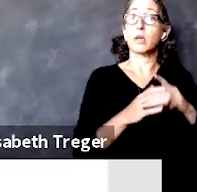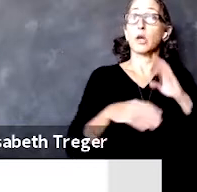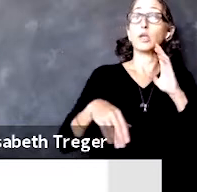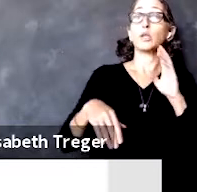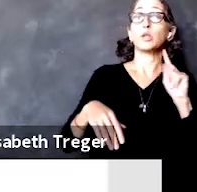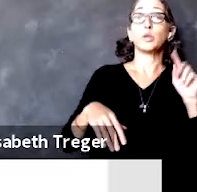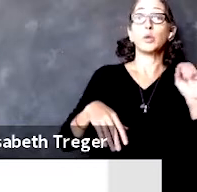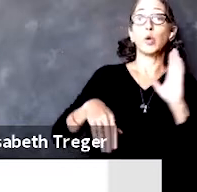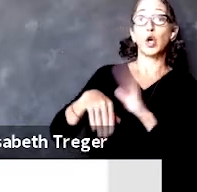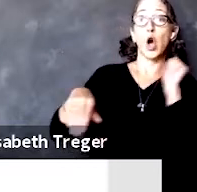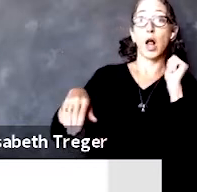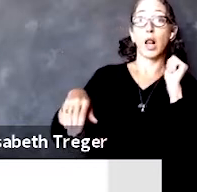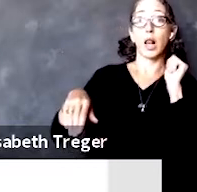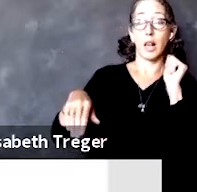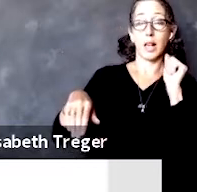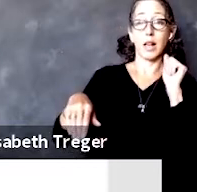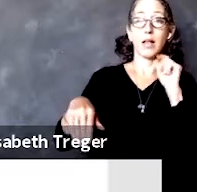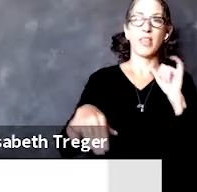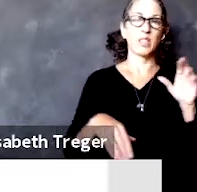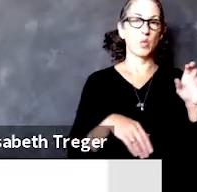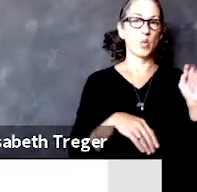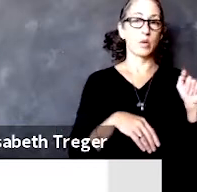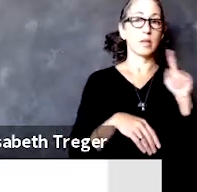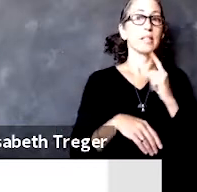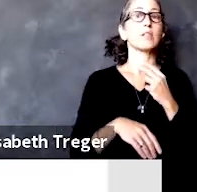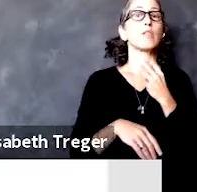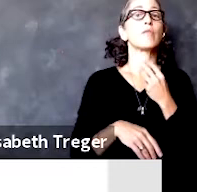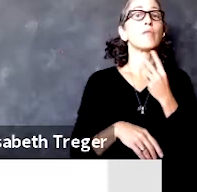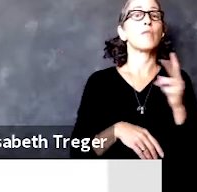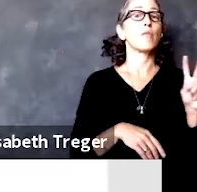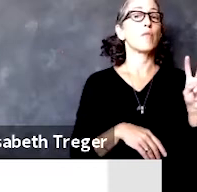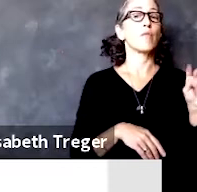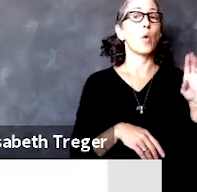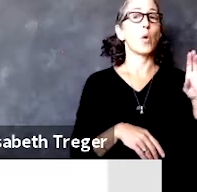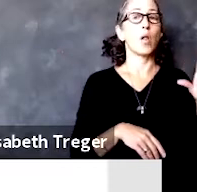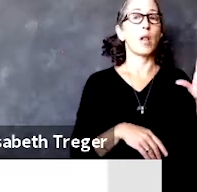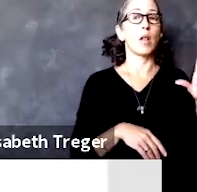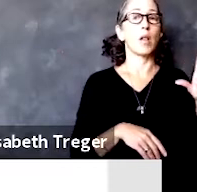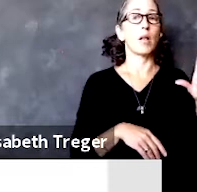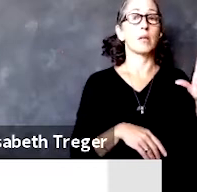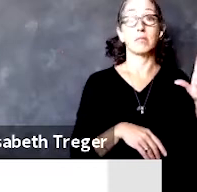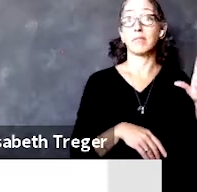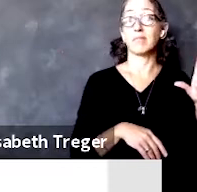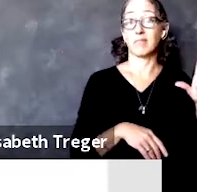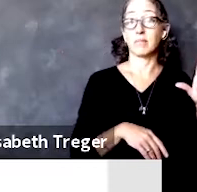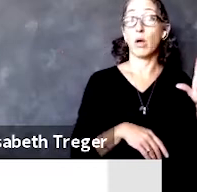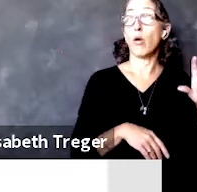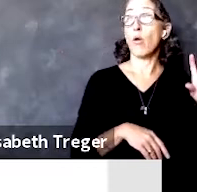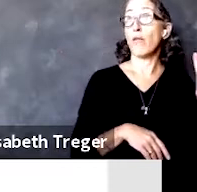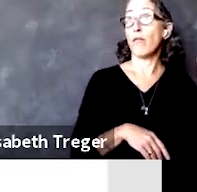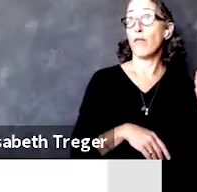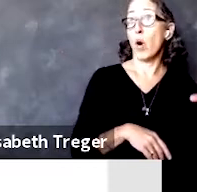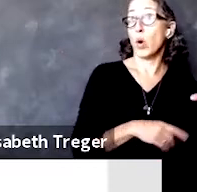about vocare, it's the root word of vocal. It's the root word of vocation. What is your